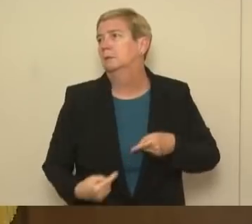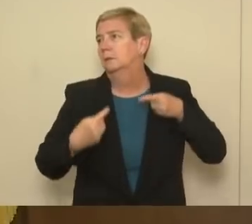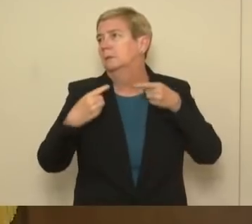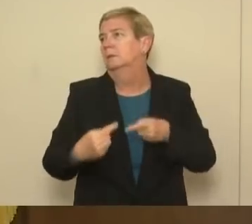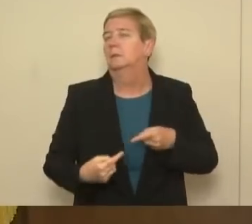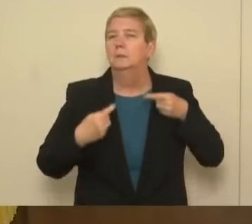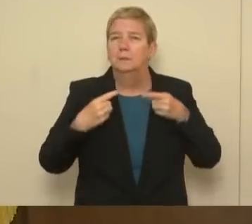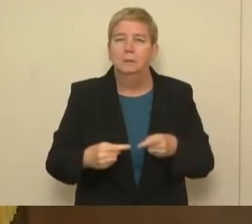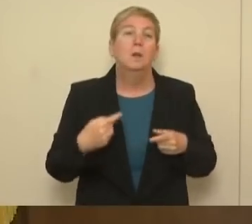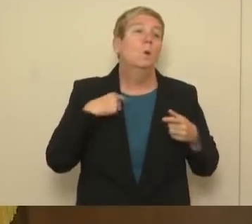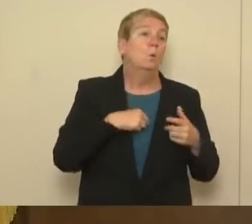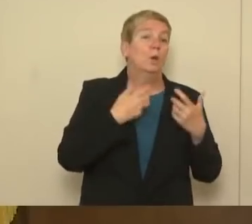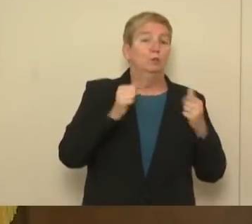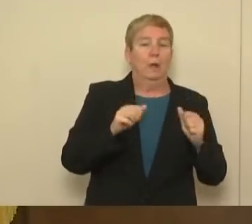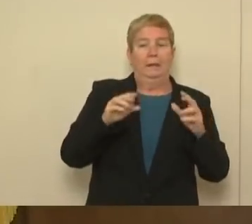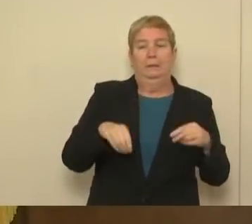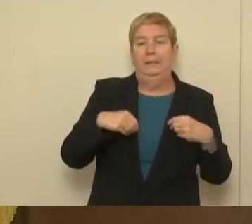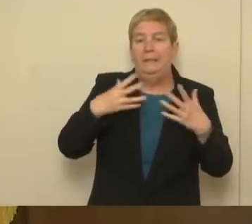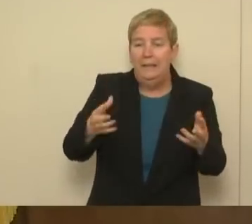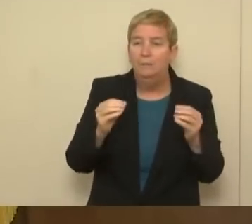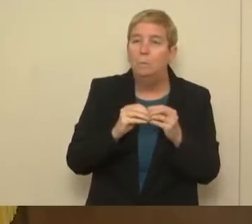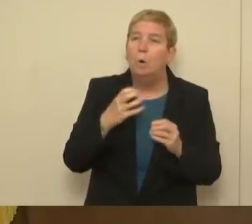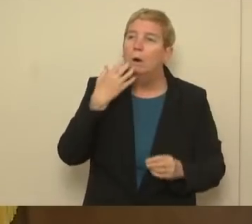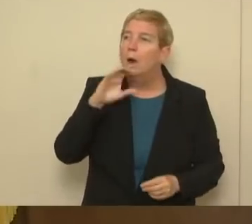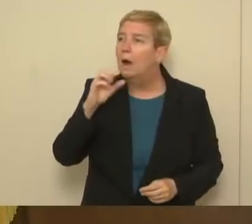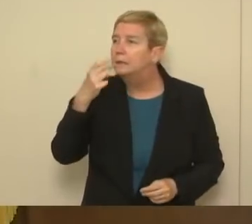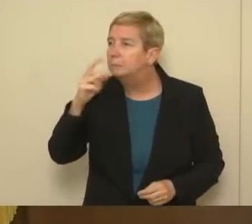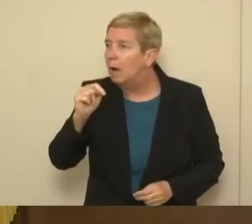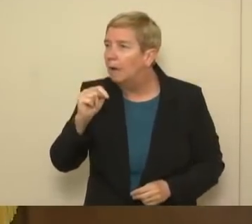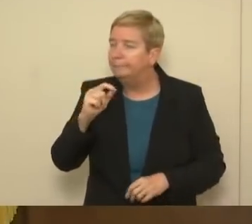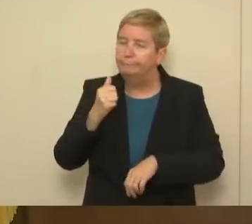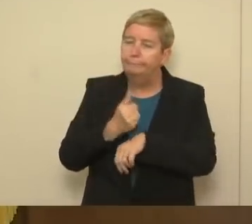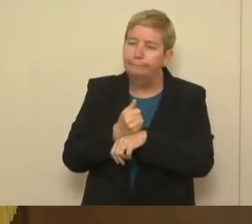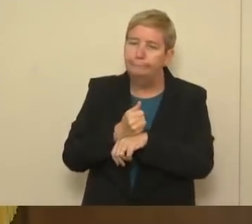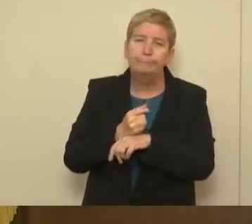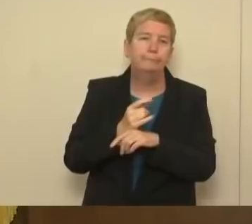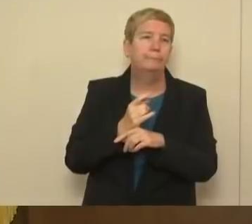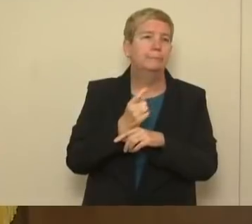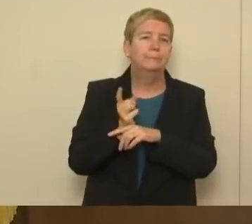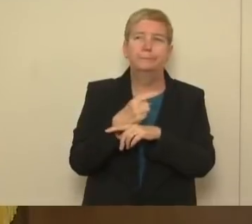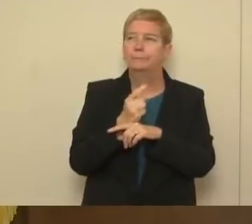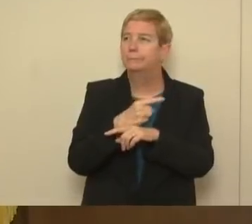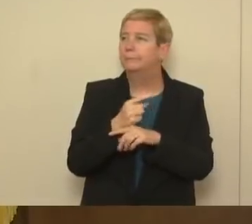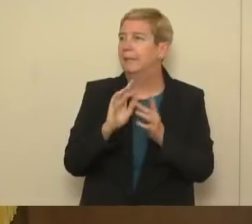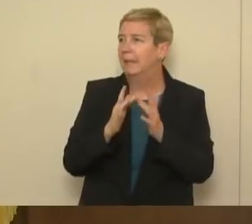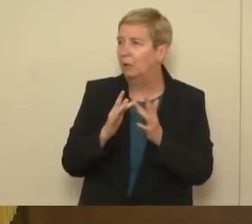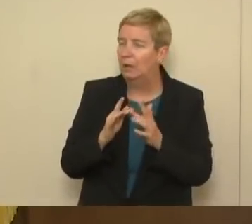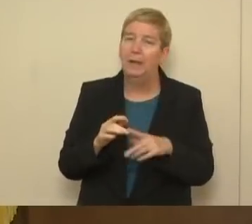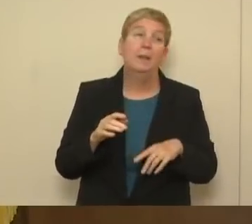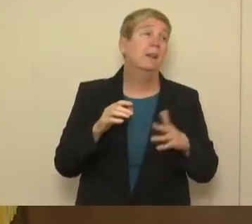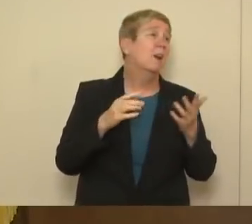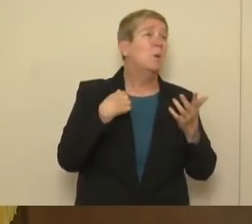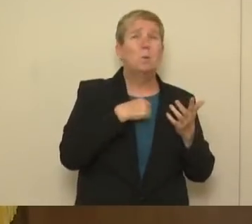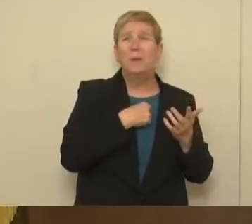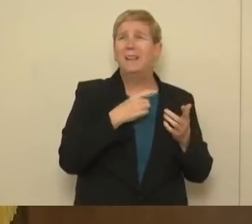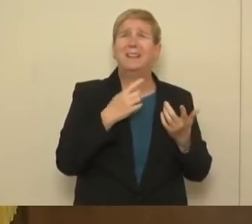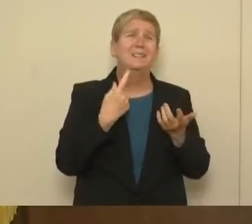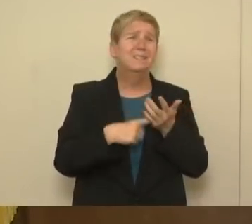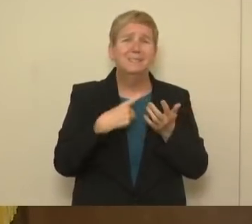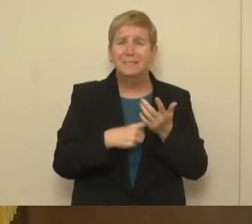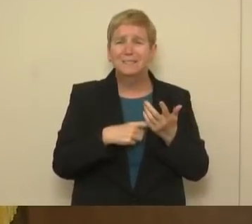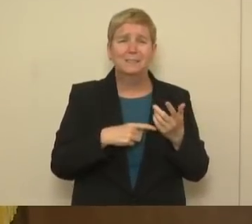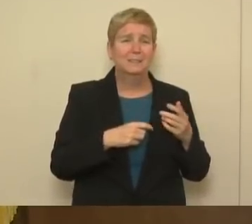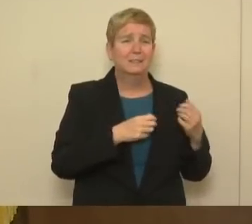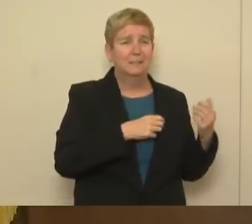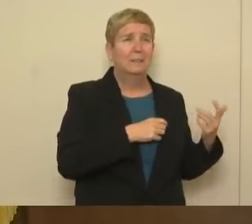into these communities. We're engaged with an idea that would bring Wi-Fi with sort of balloon access. And I got to be